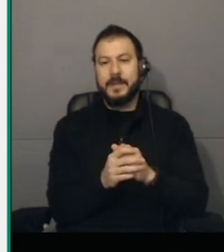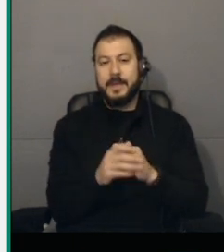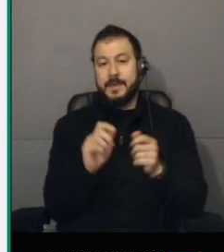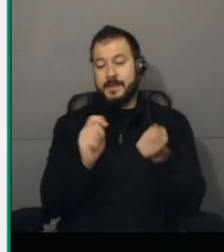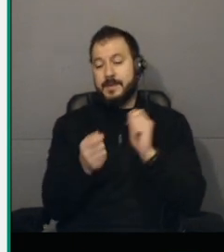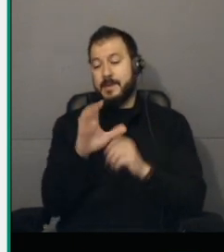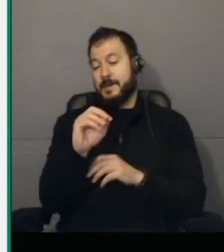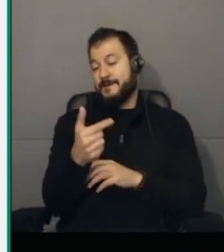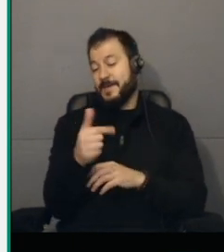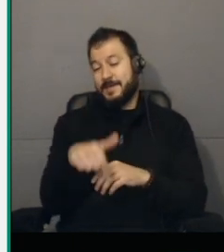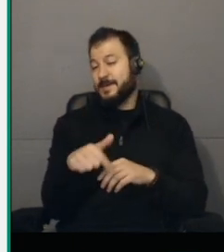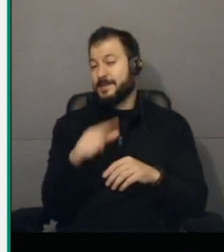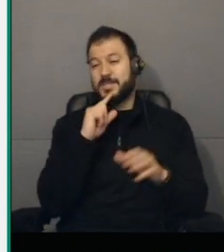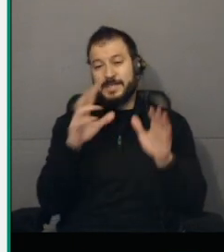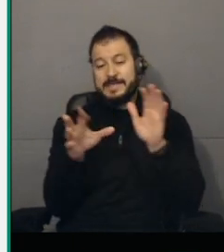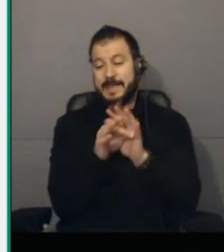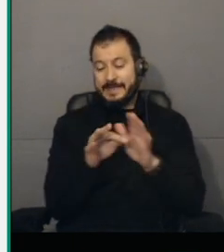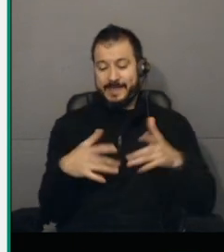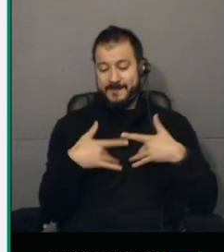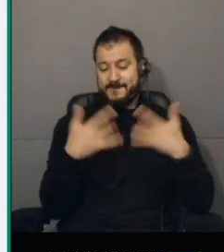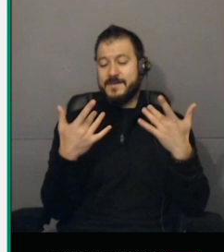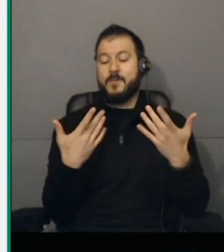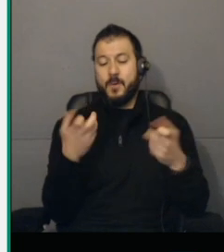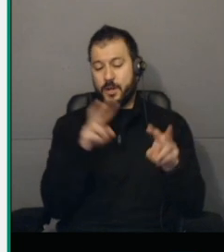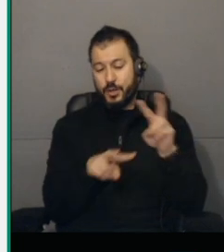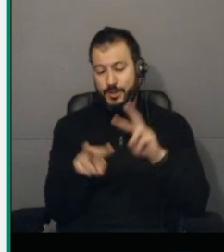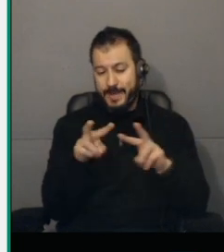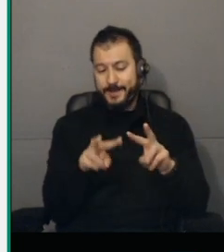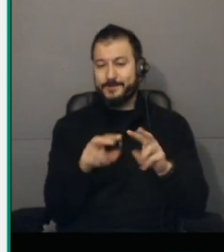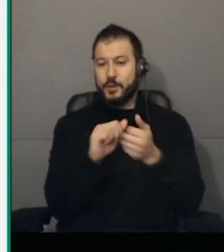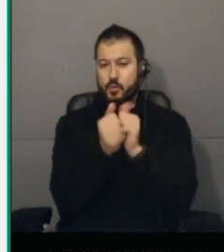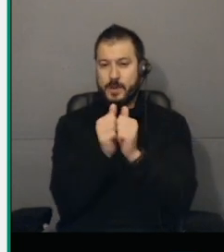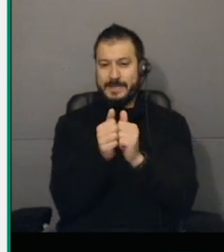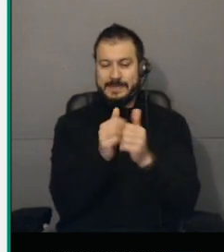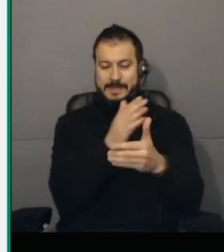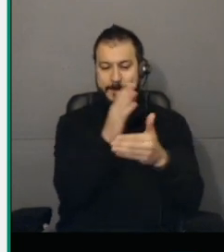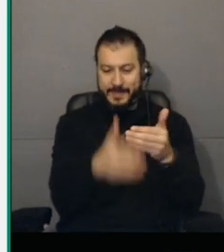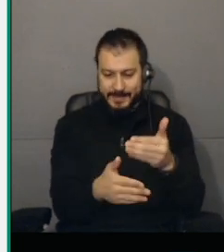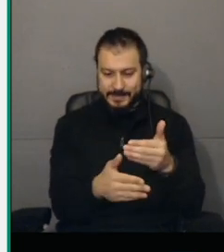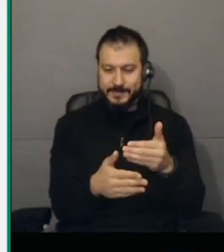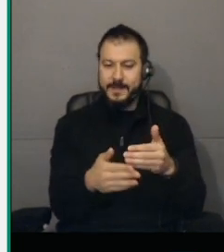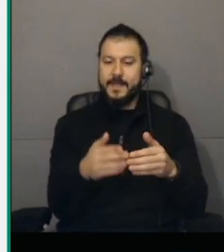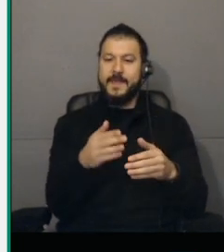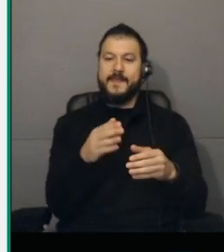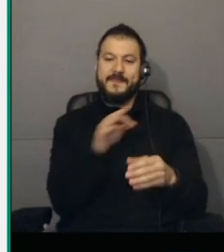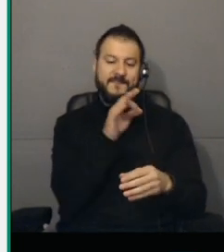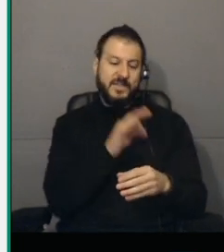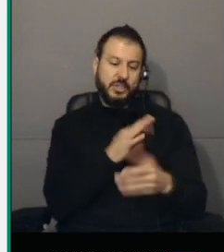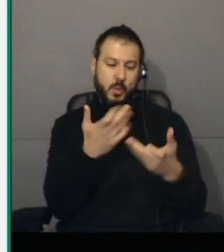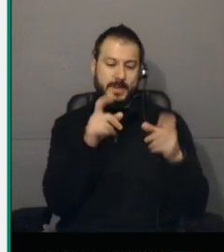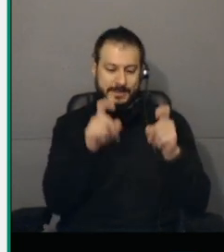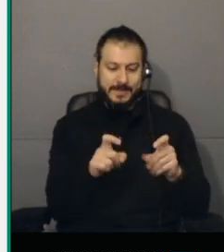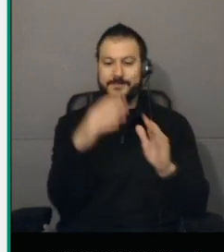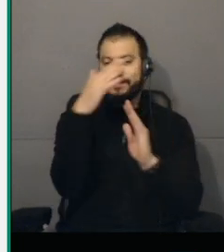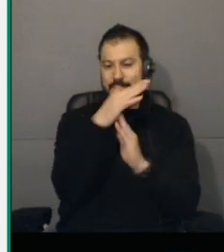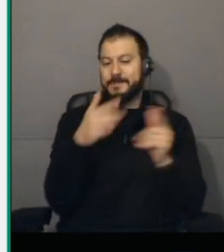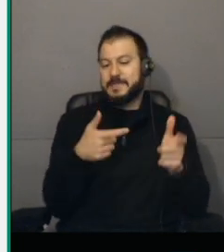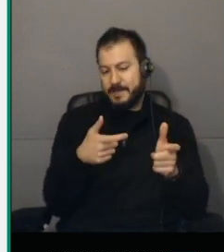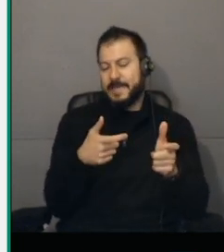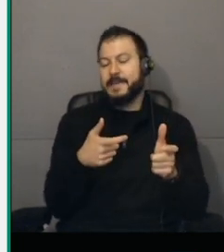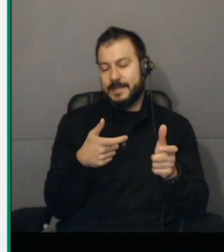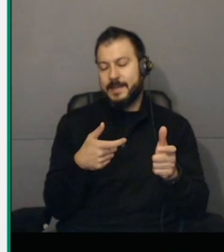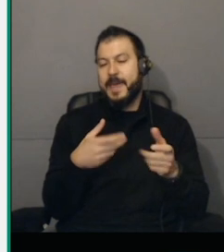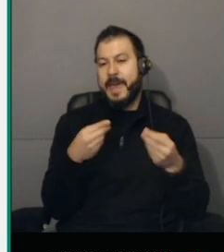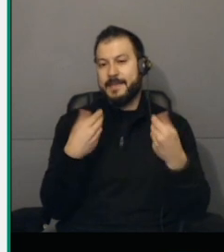Configuring this would be as easy as selecting the event that we want to look at, race complete, the feature we want to test, top speed,